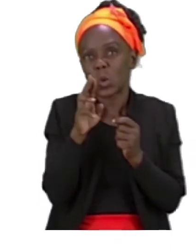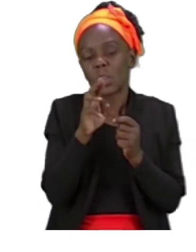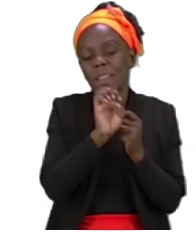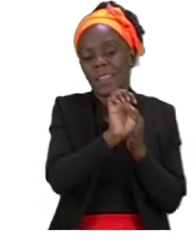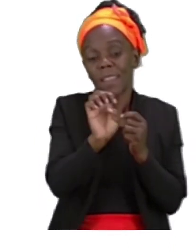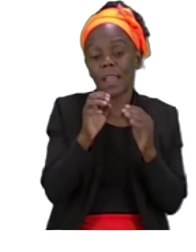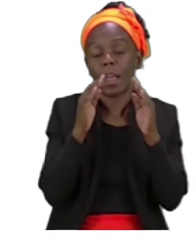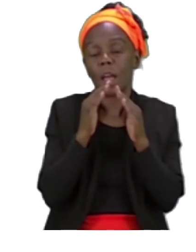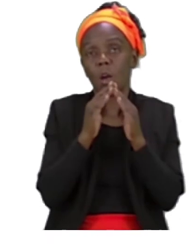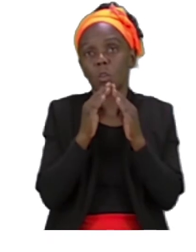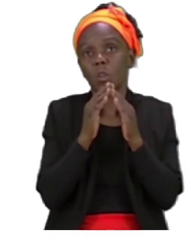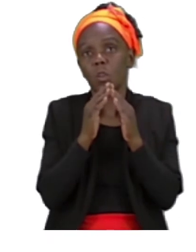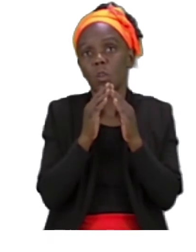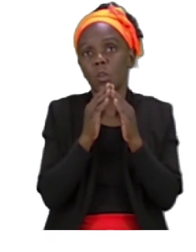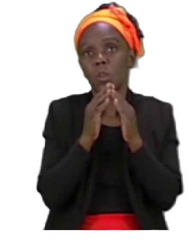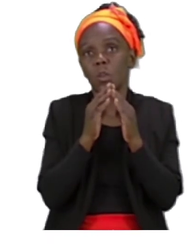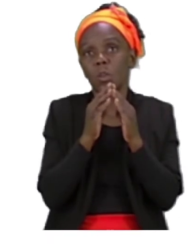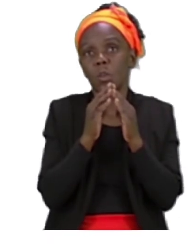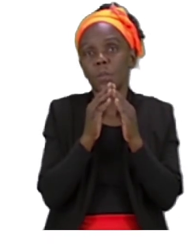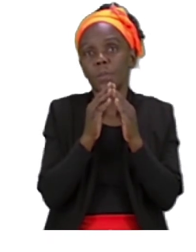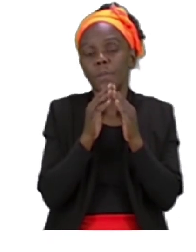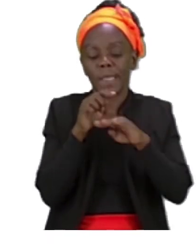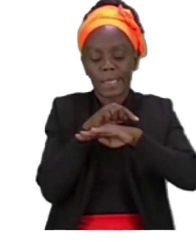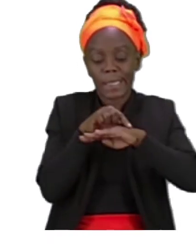Dash is much bigger.